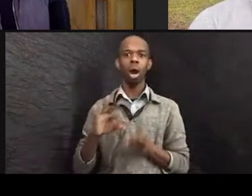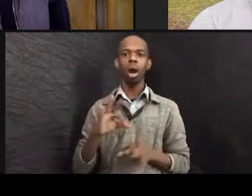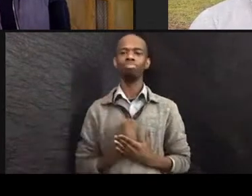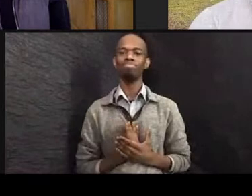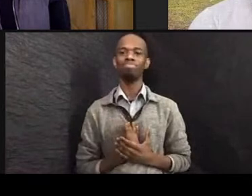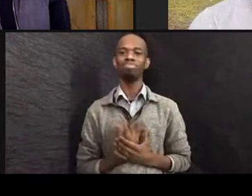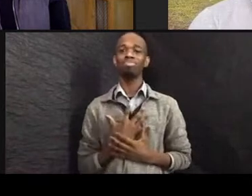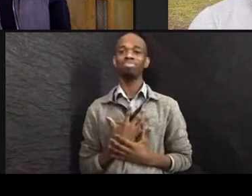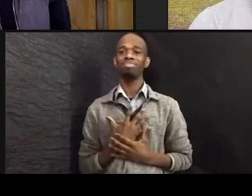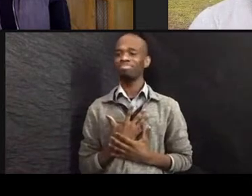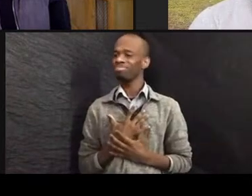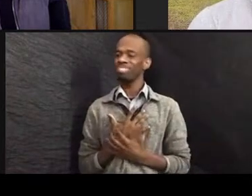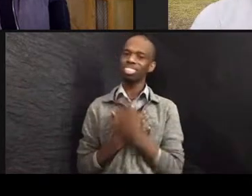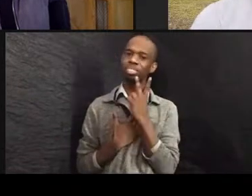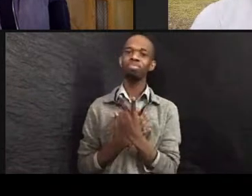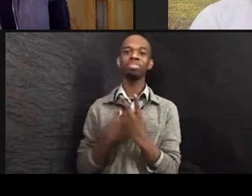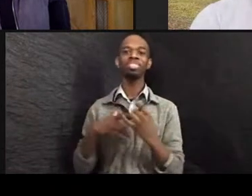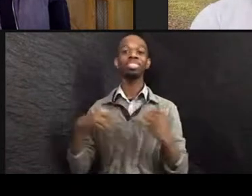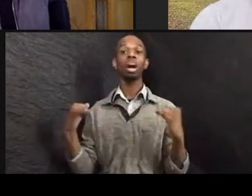to Makeda.